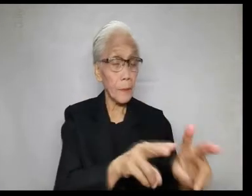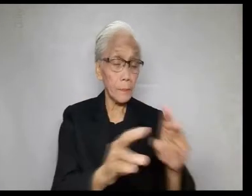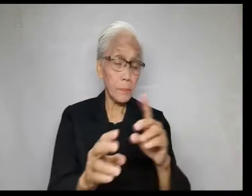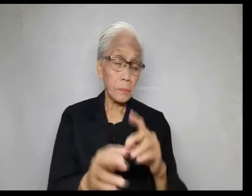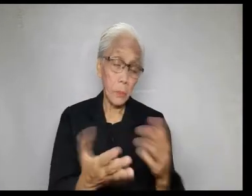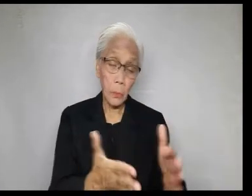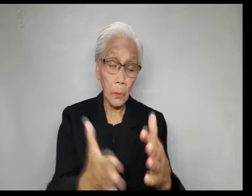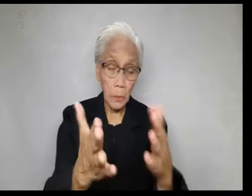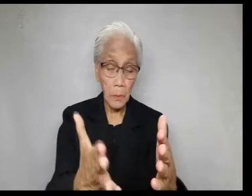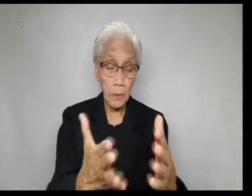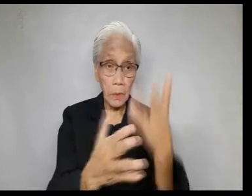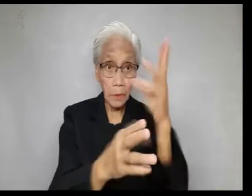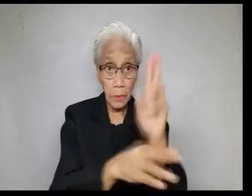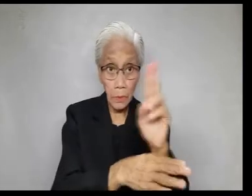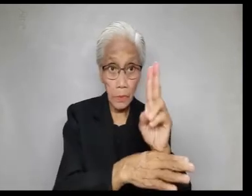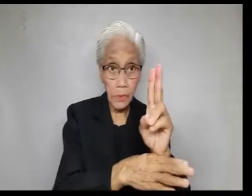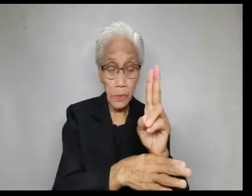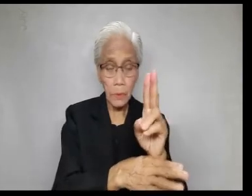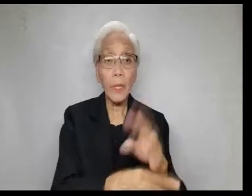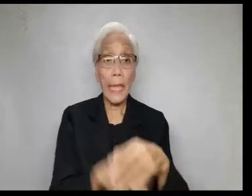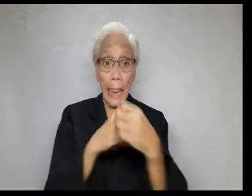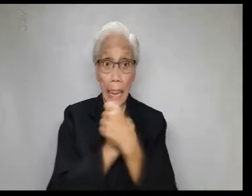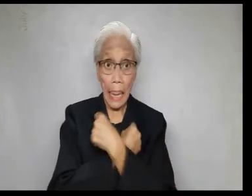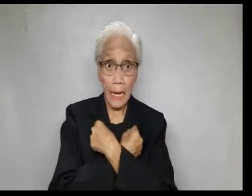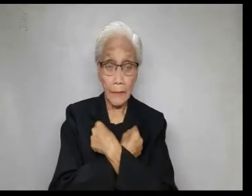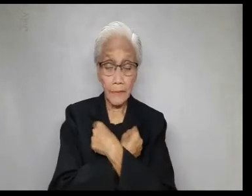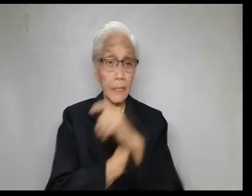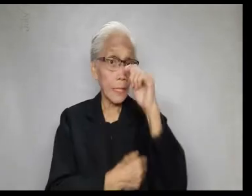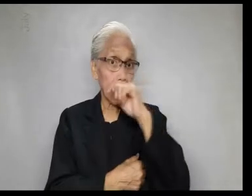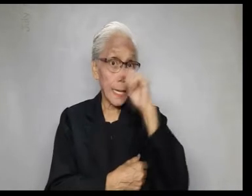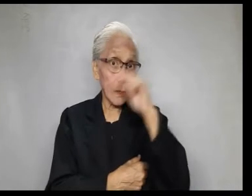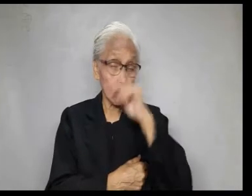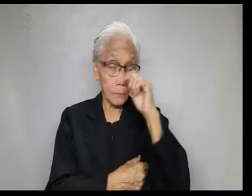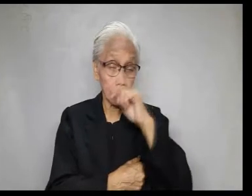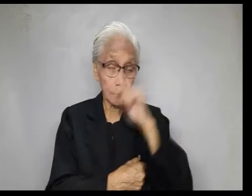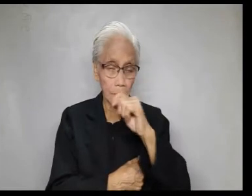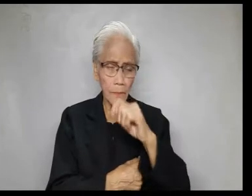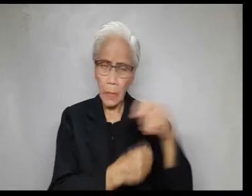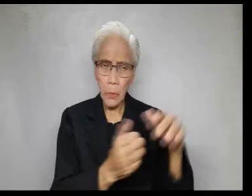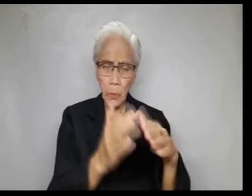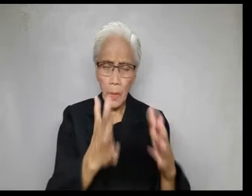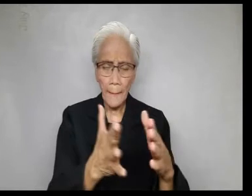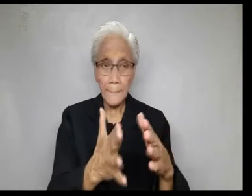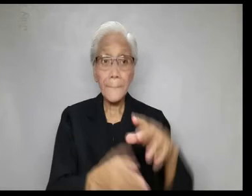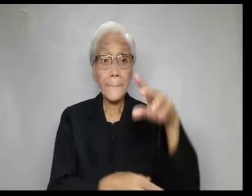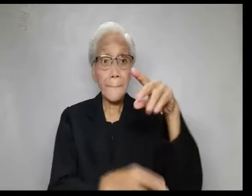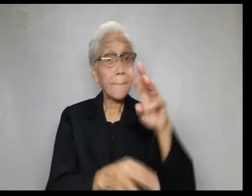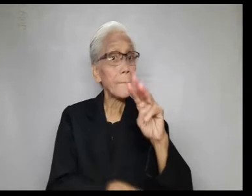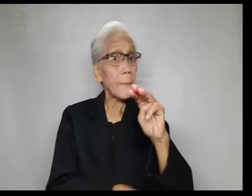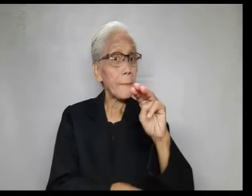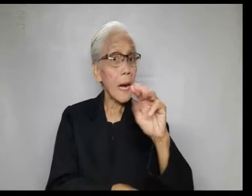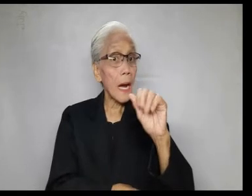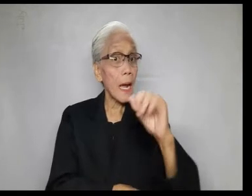one verb form is used 3 times. Love. In the Tagalog translations, the mahal